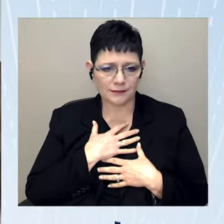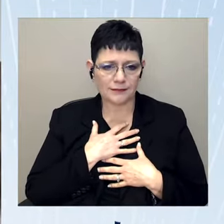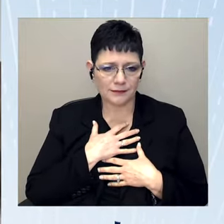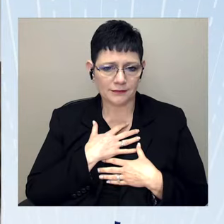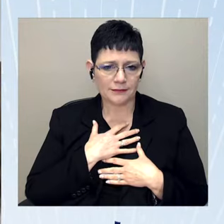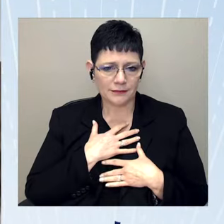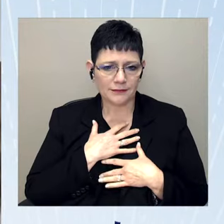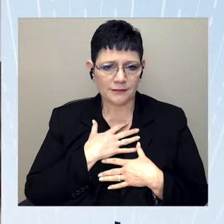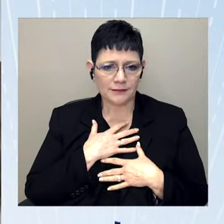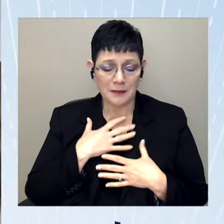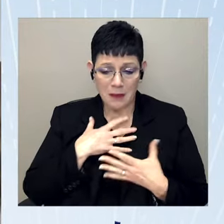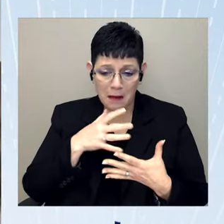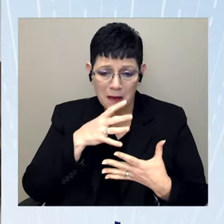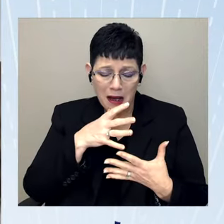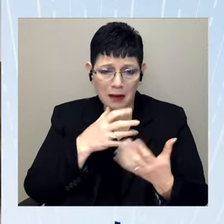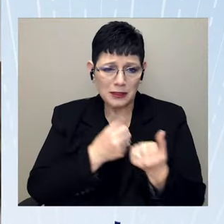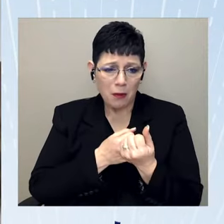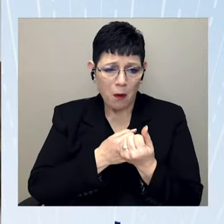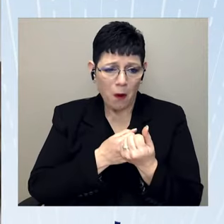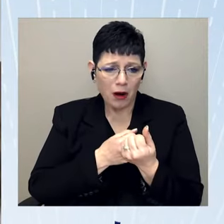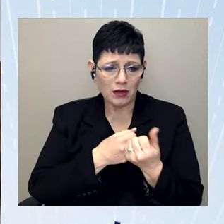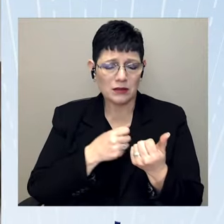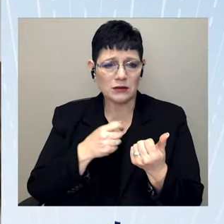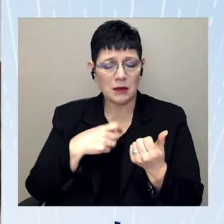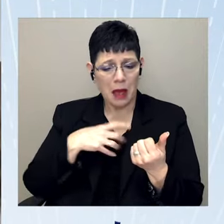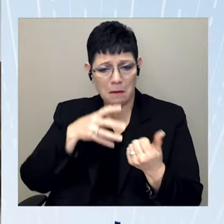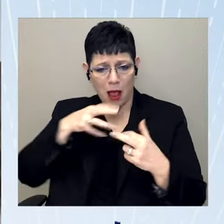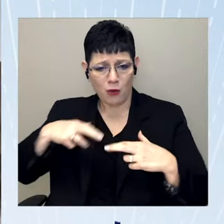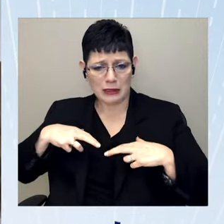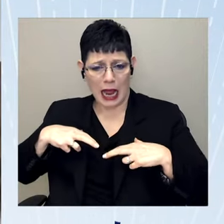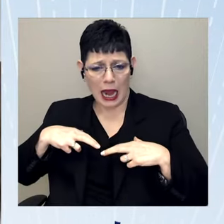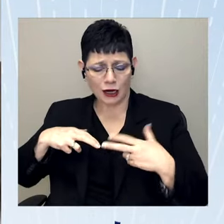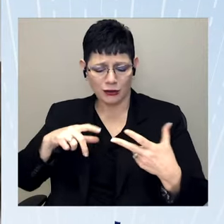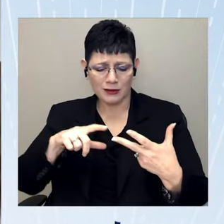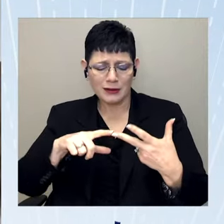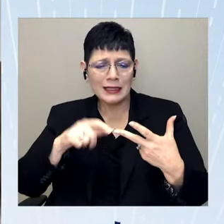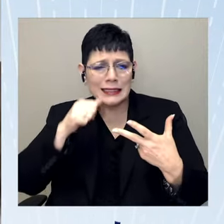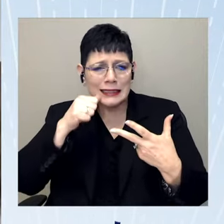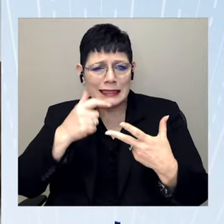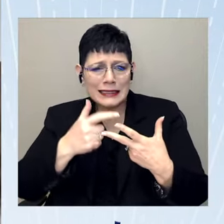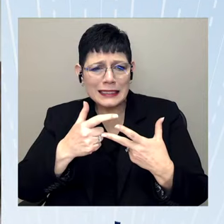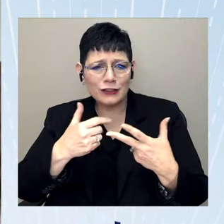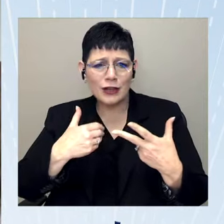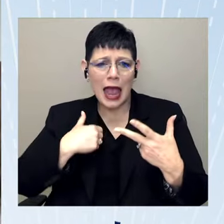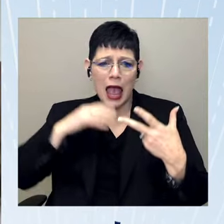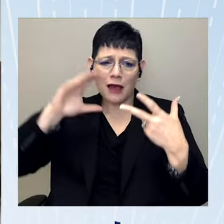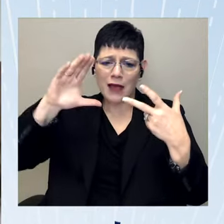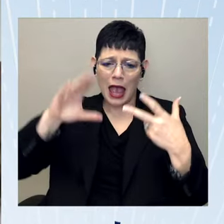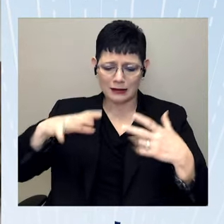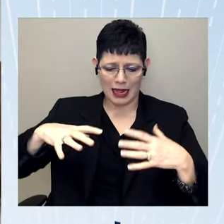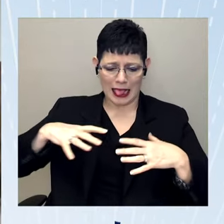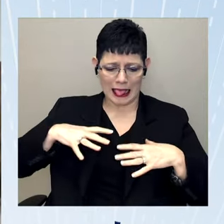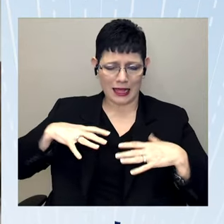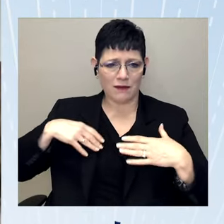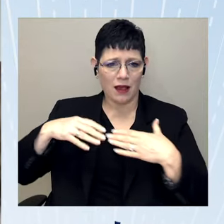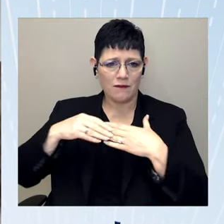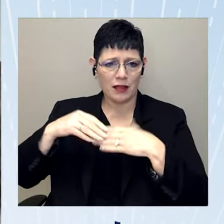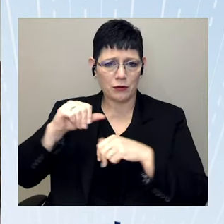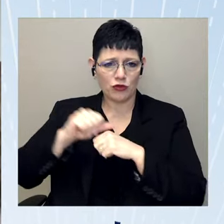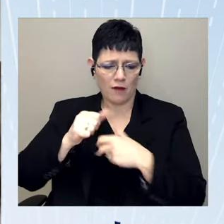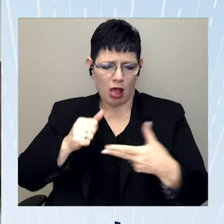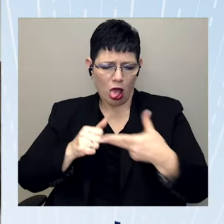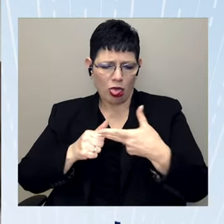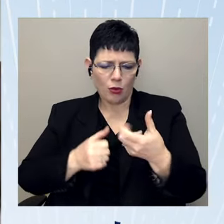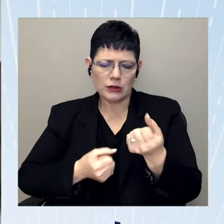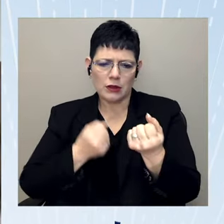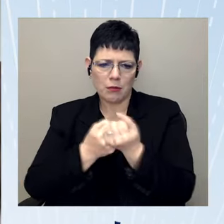My mom, who is retired, and my sister, who has excellent paid leave and a flexible job. This on top